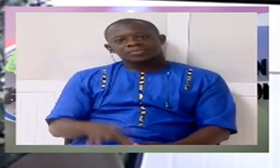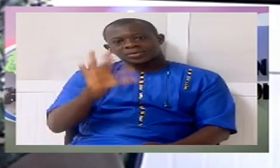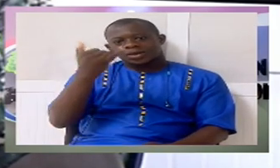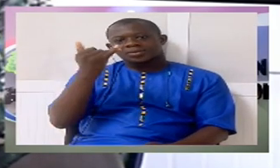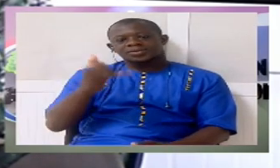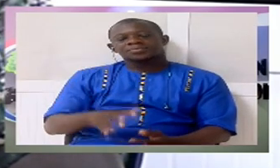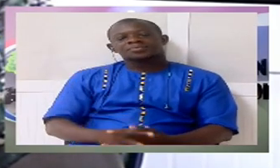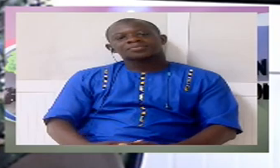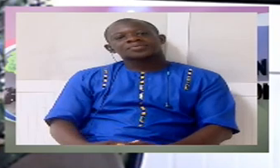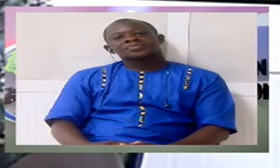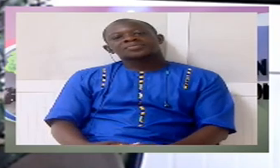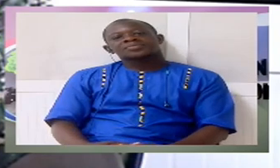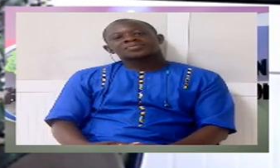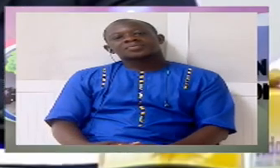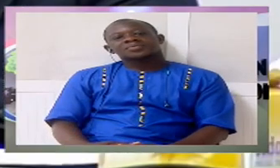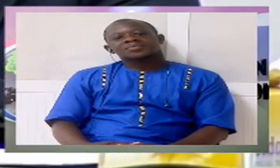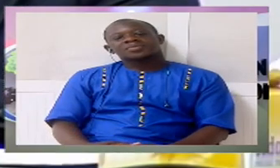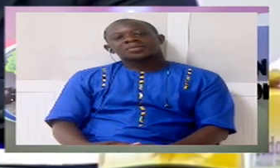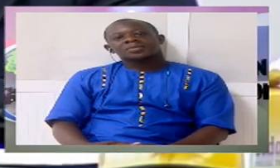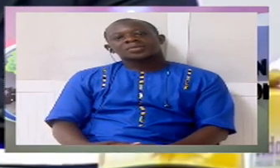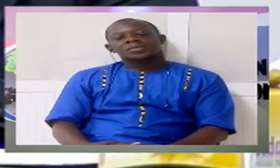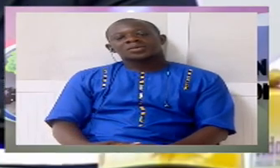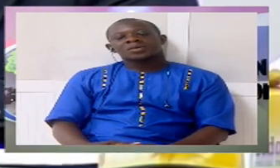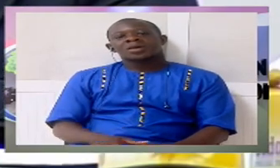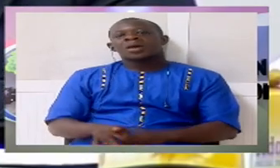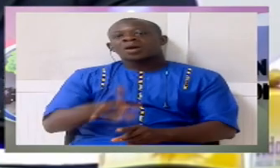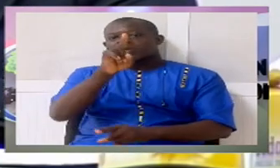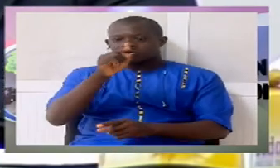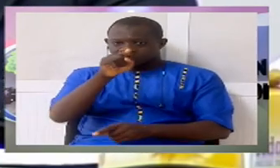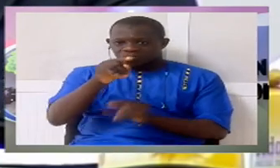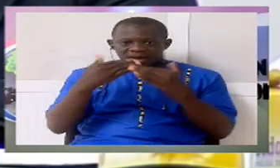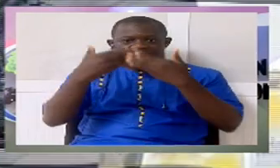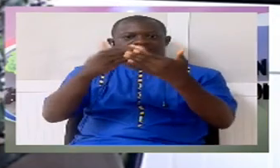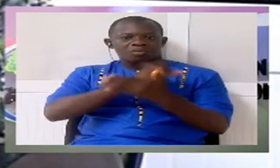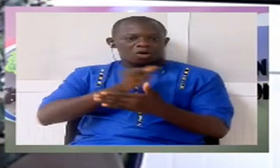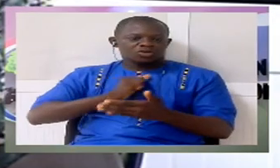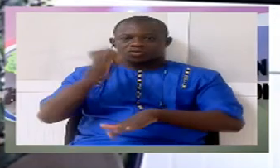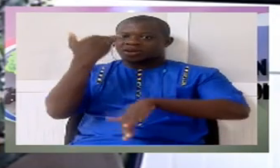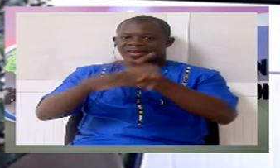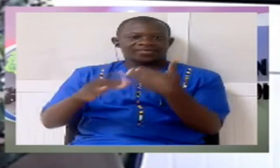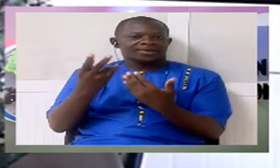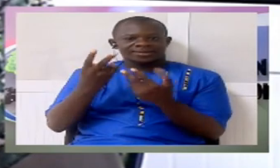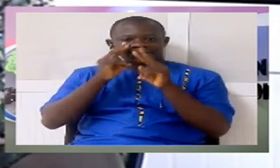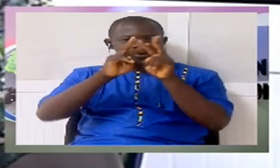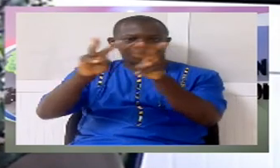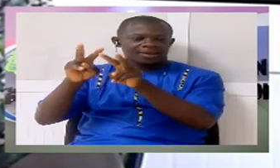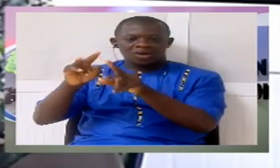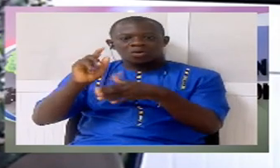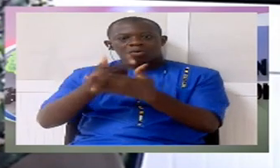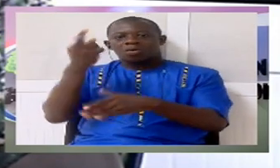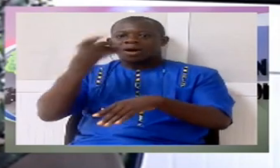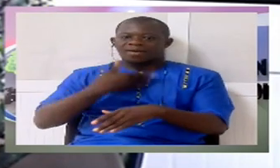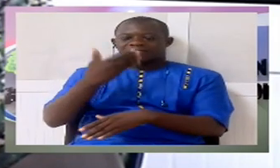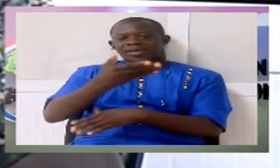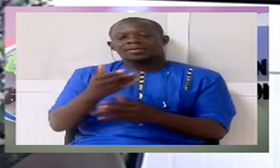Yes. Oh, but you told us that you've never witnessed it. Way wax nga ñu nak ne musulo ko tewé. Because ak luma